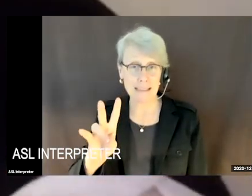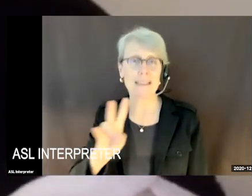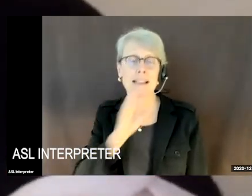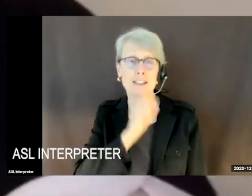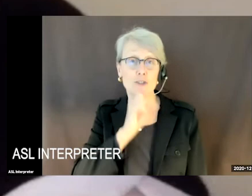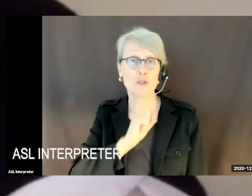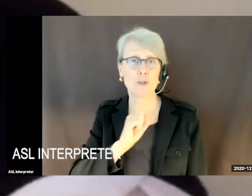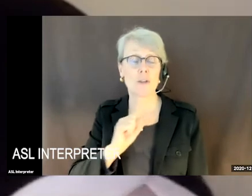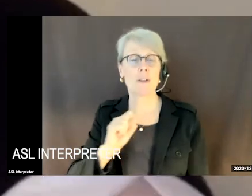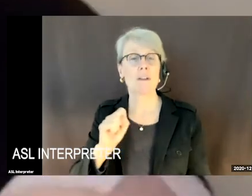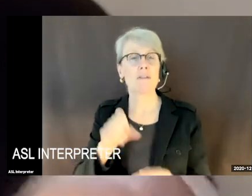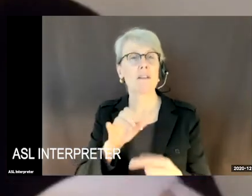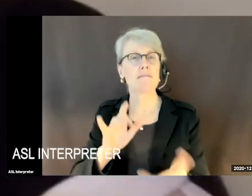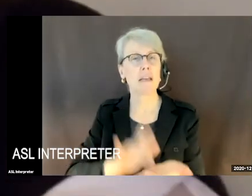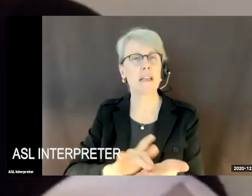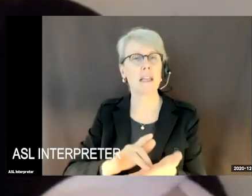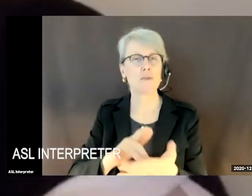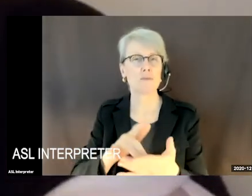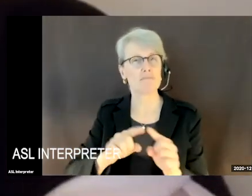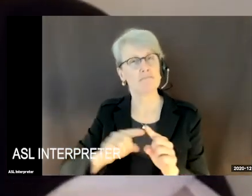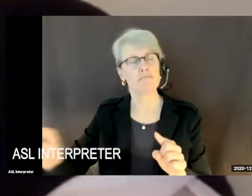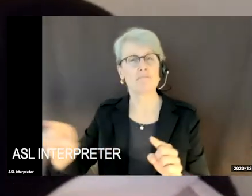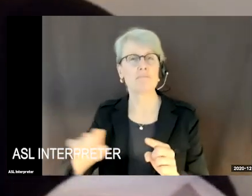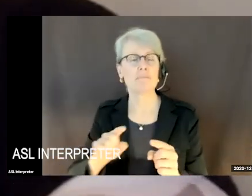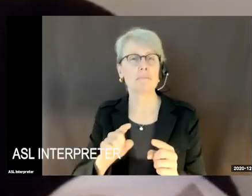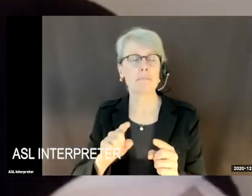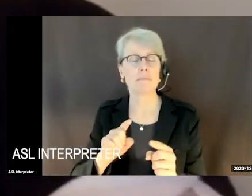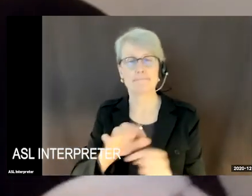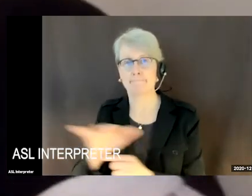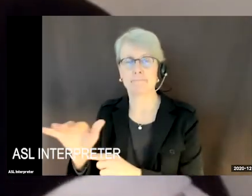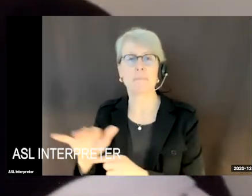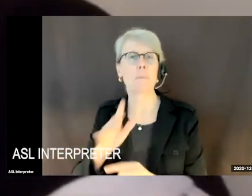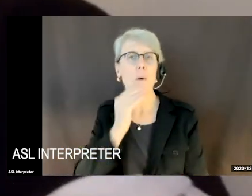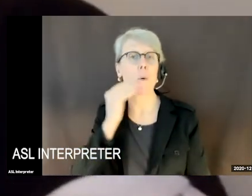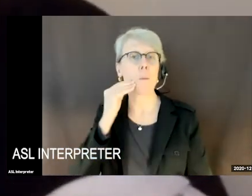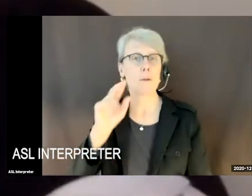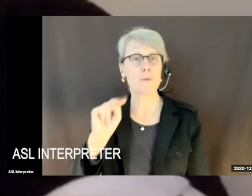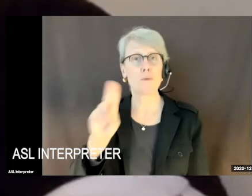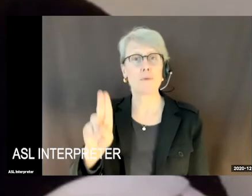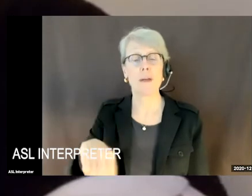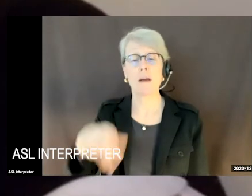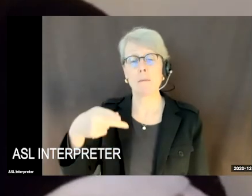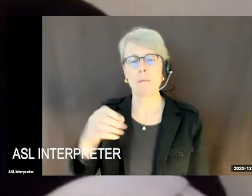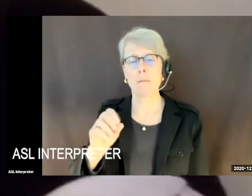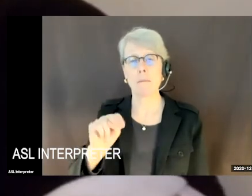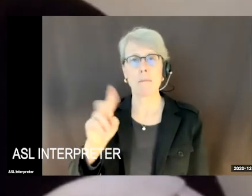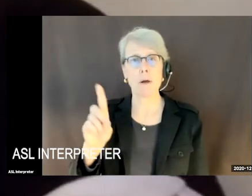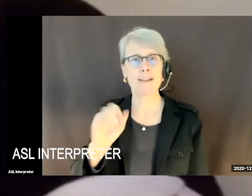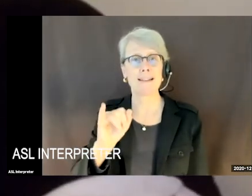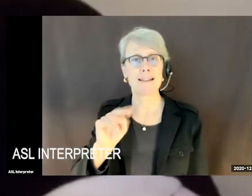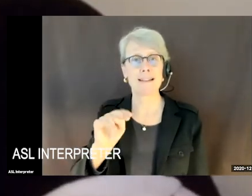Zoe Alvarum. I am a 17-year-old with achondroplasia dwarfism from Pond Inlet,